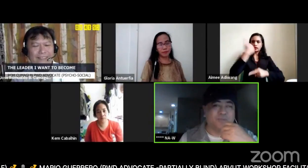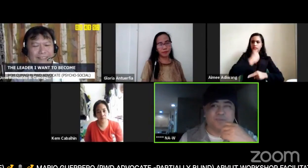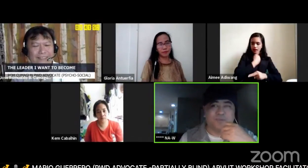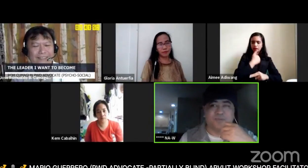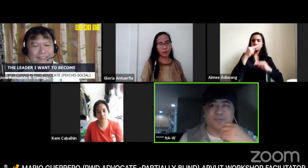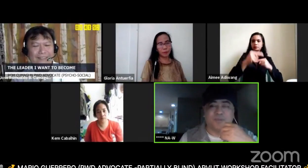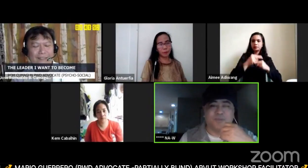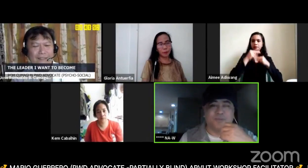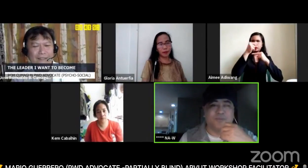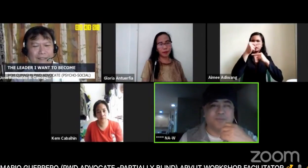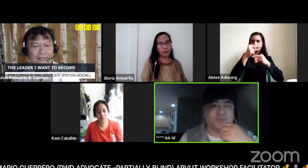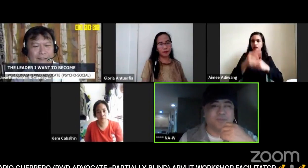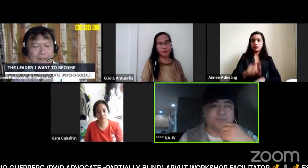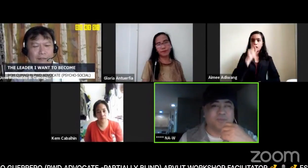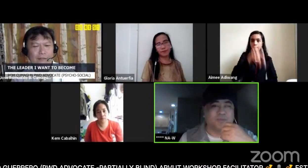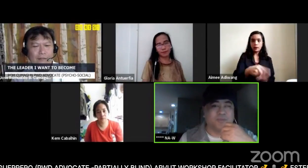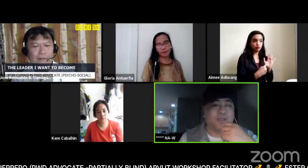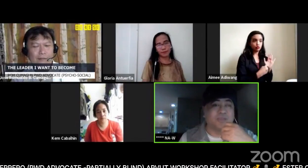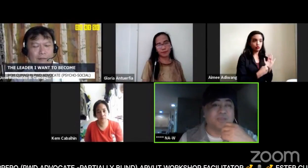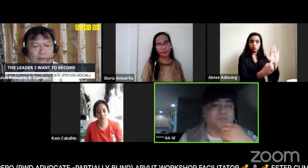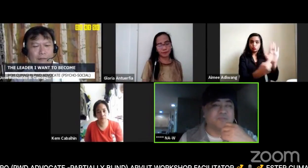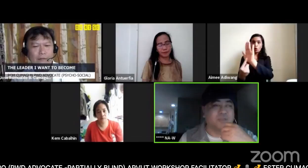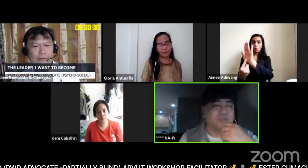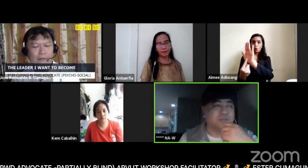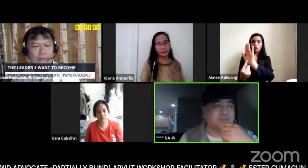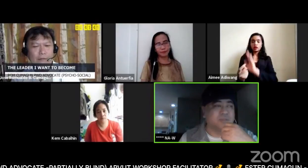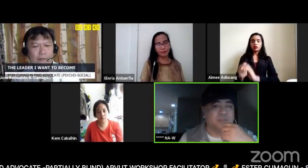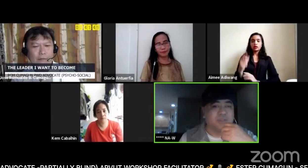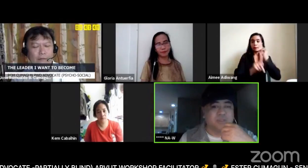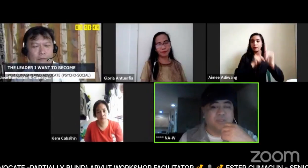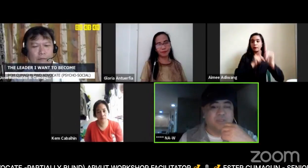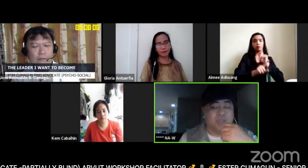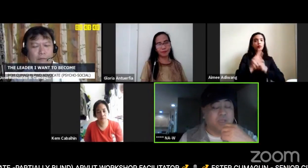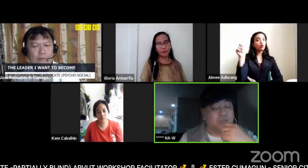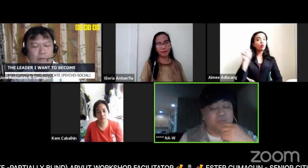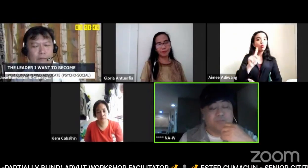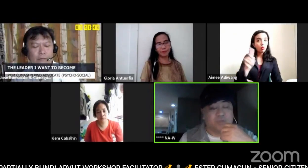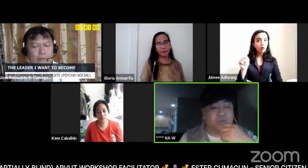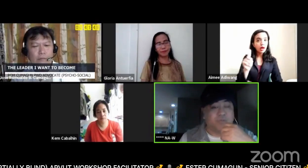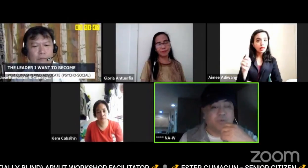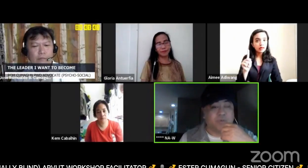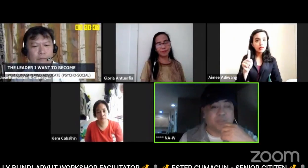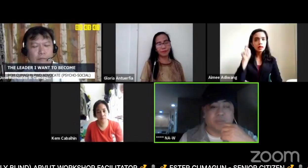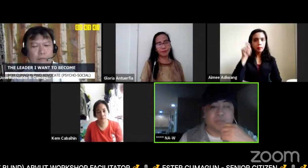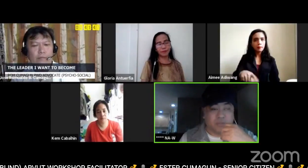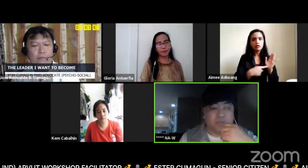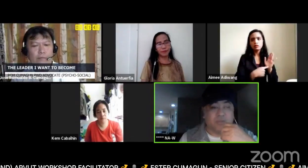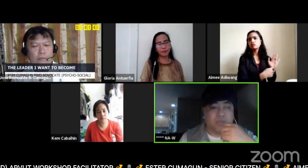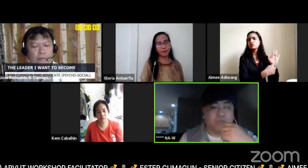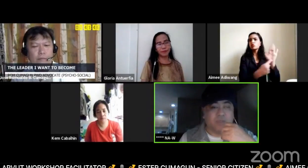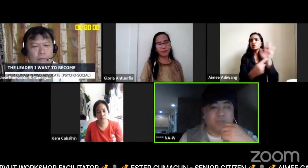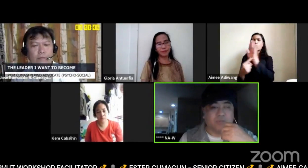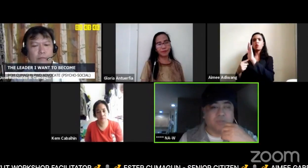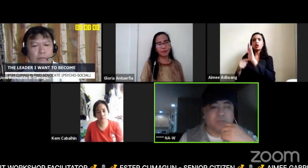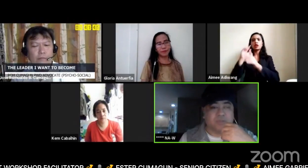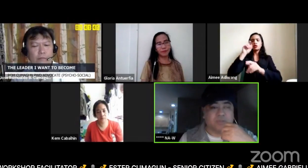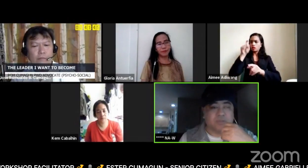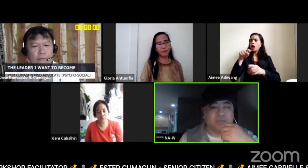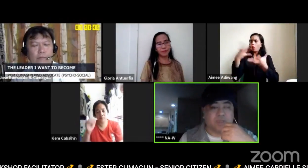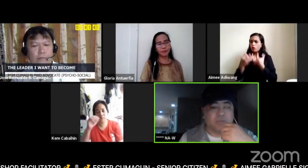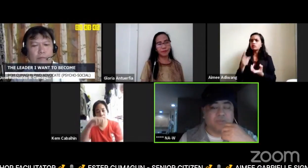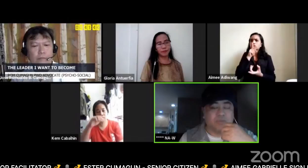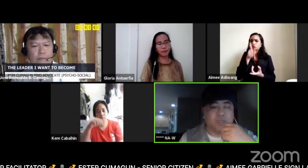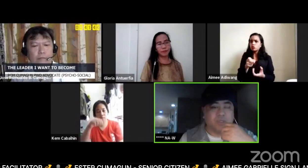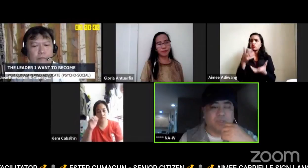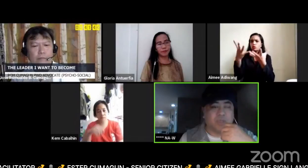and you have to show to the rest of. You have to show everyone that you really want to do